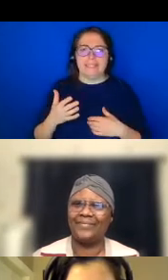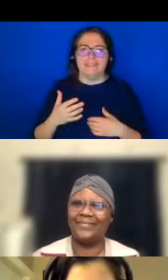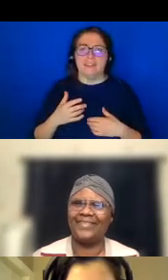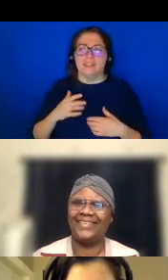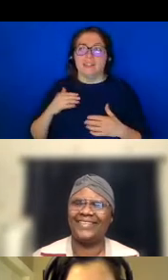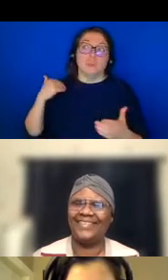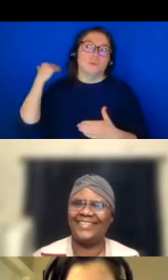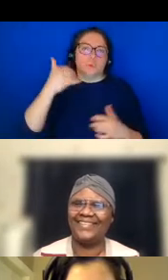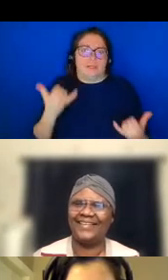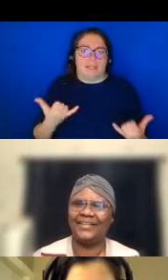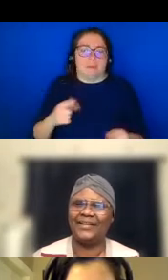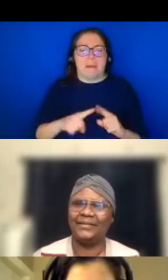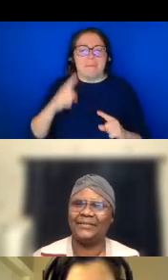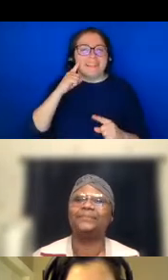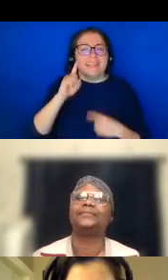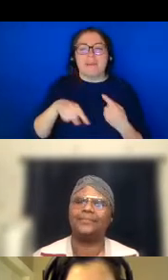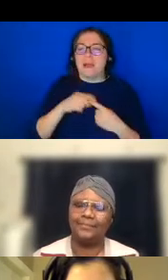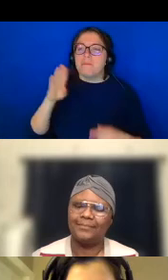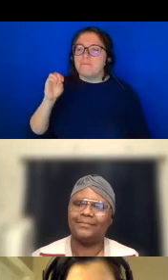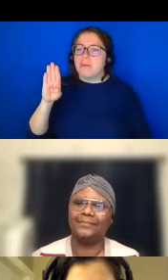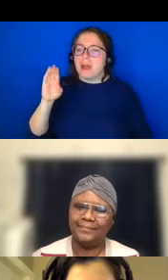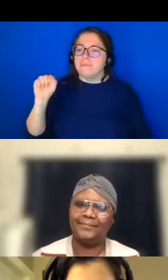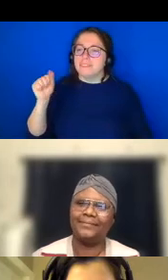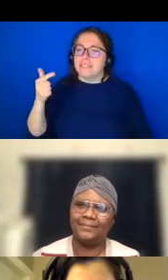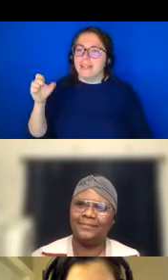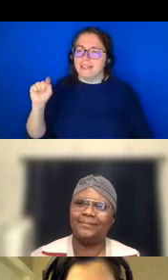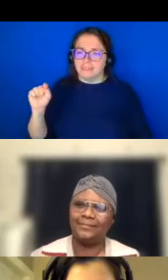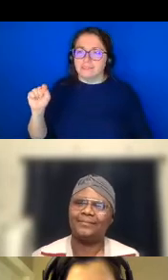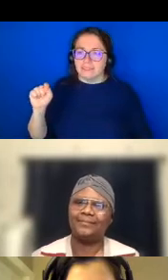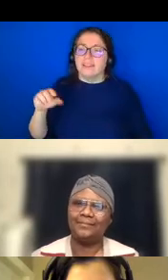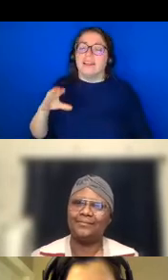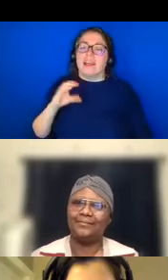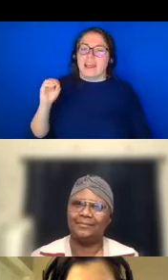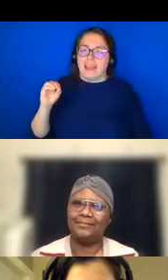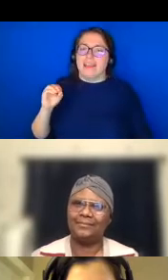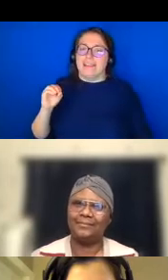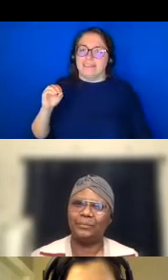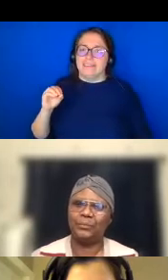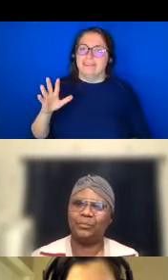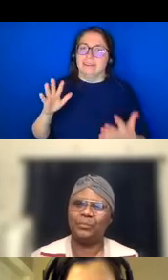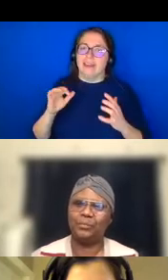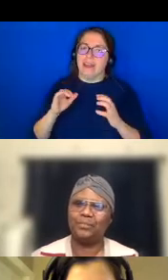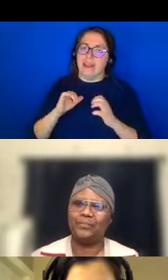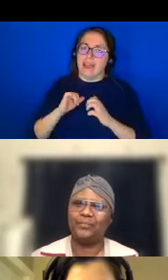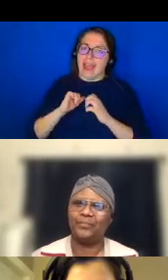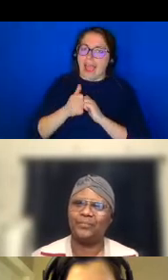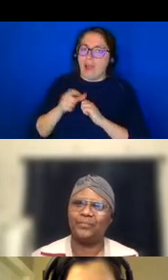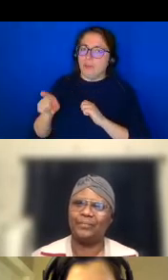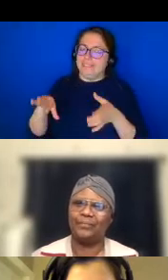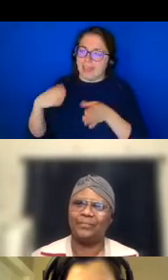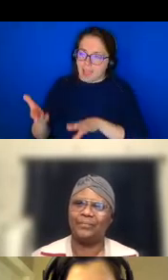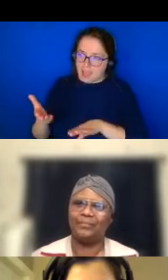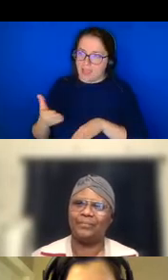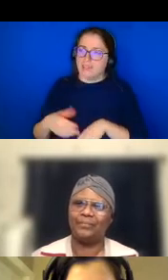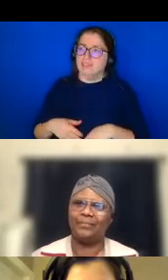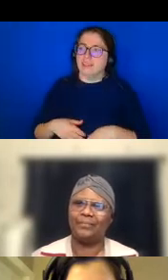but I'm thinking about Bob Saget and the manner in which he died, and the information